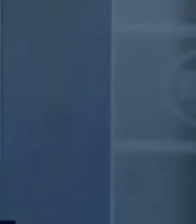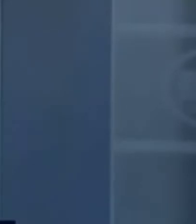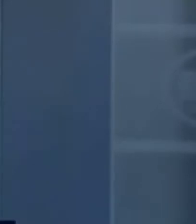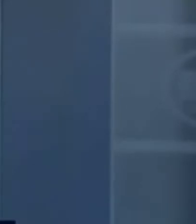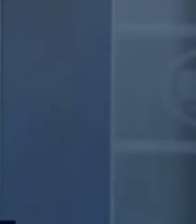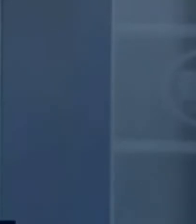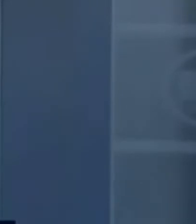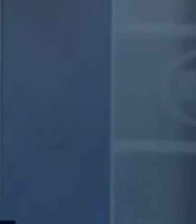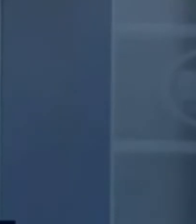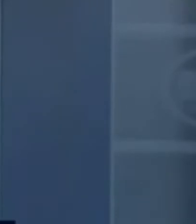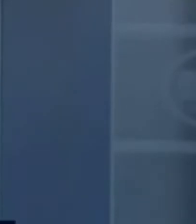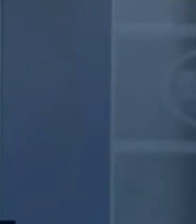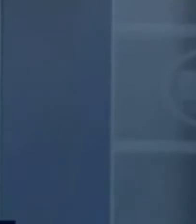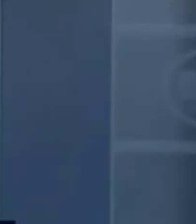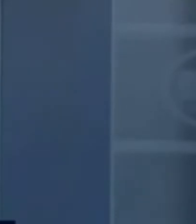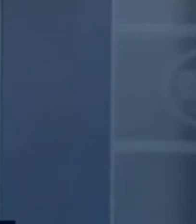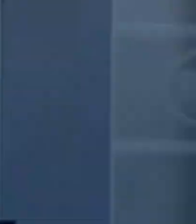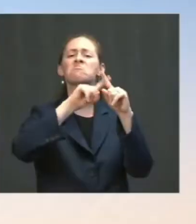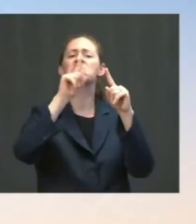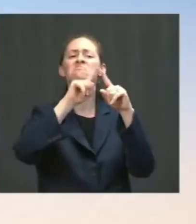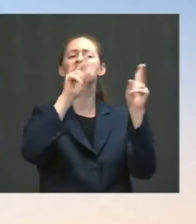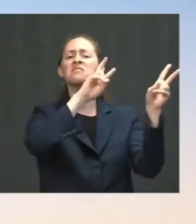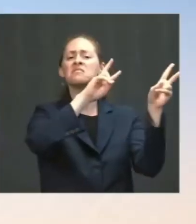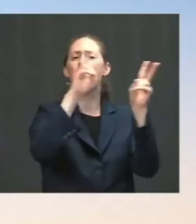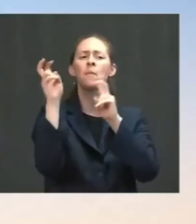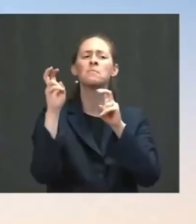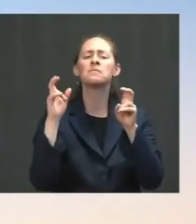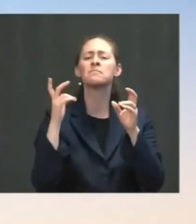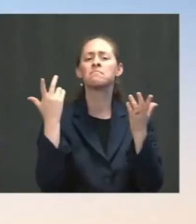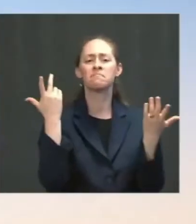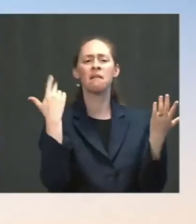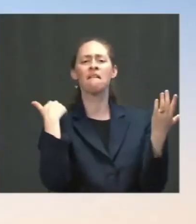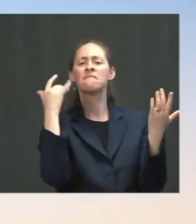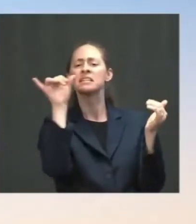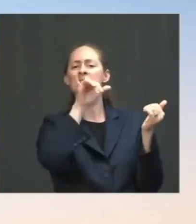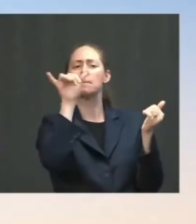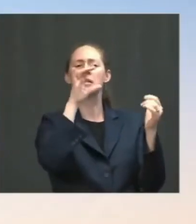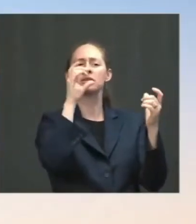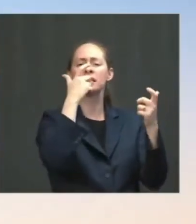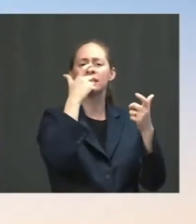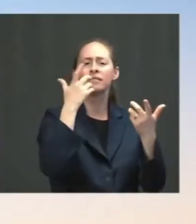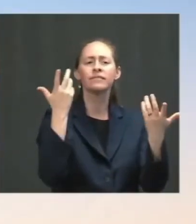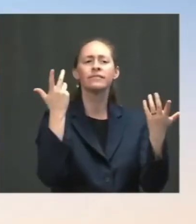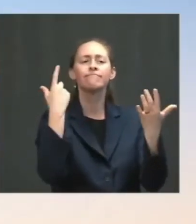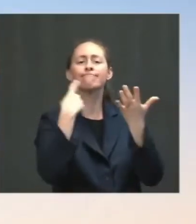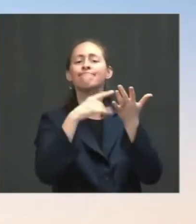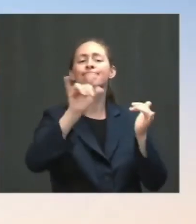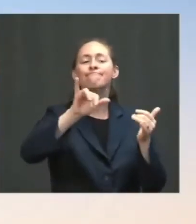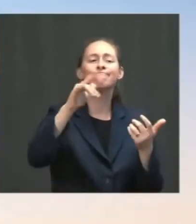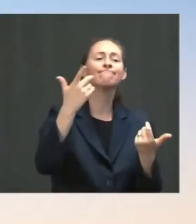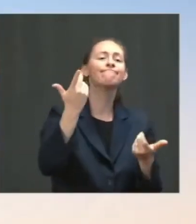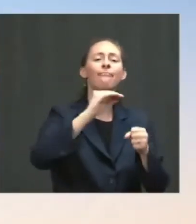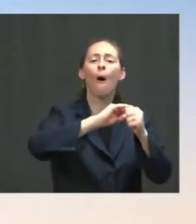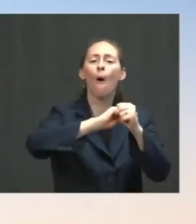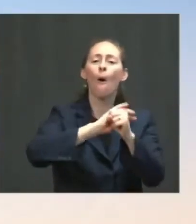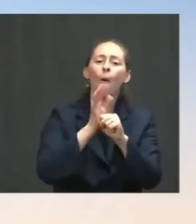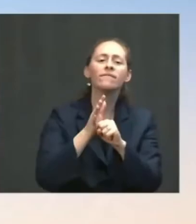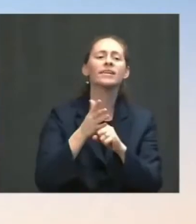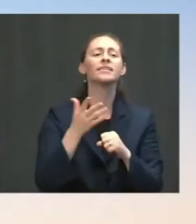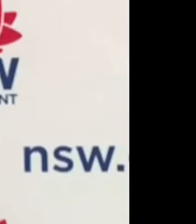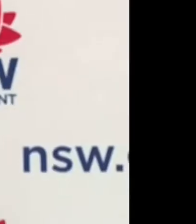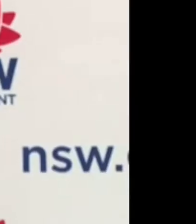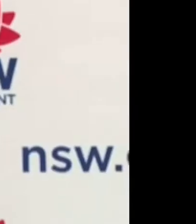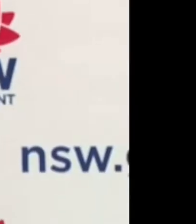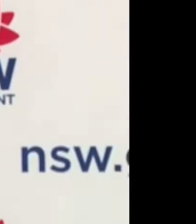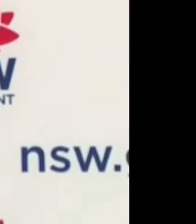We need to be clear and direct about our messaging. From COVID-19 and our efforts to address the global pandemic